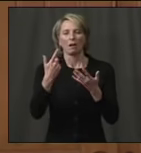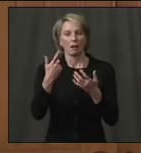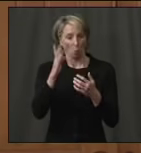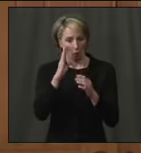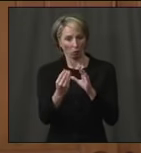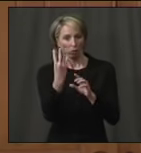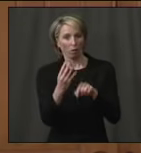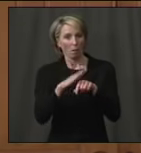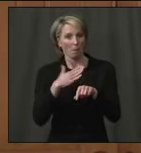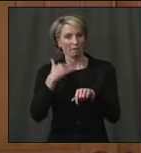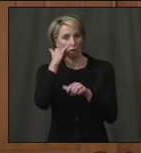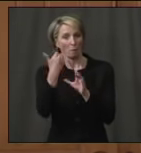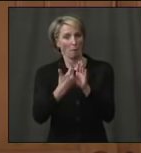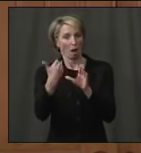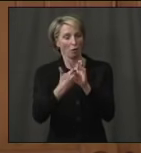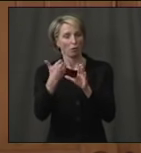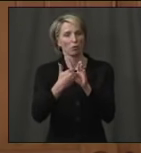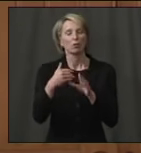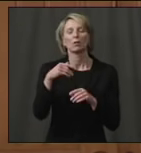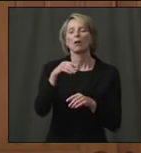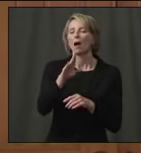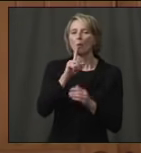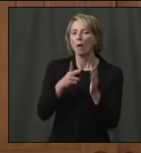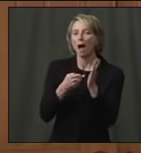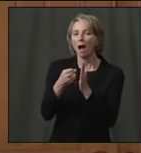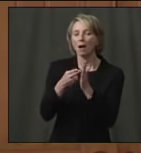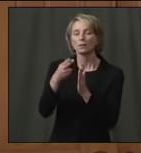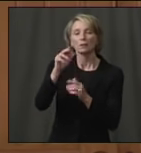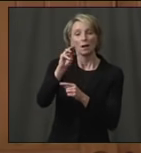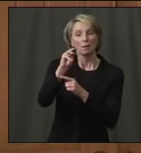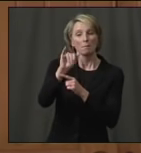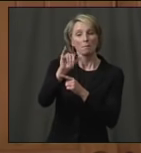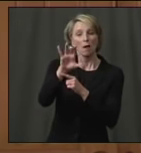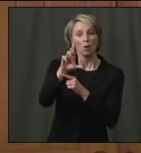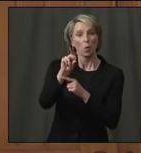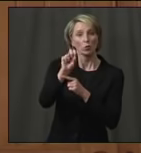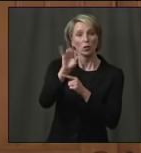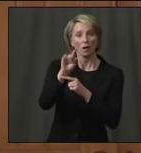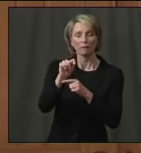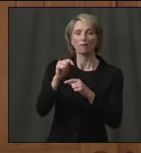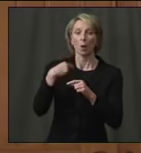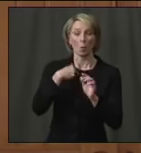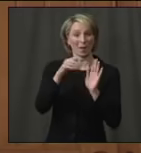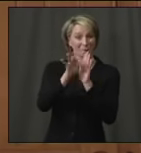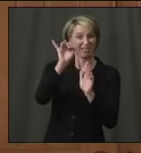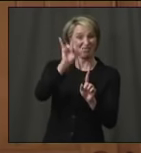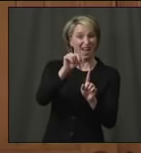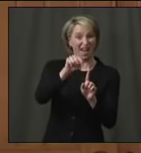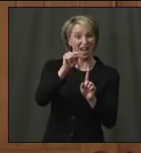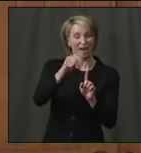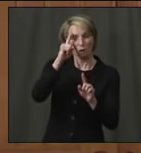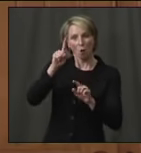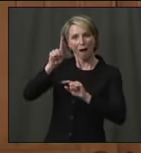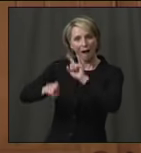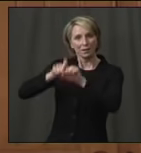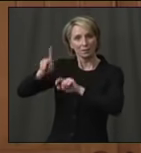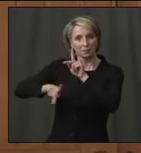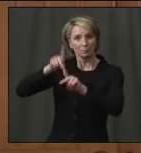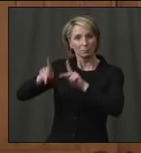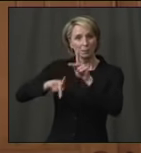in the cloud today. So most people, I think, don't have an appreciation for what degree our lives are in the cloud